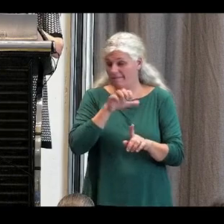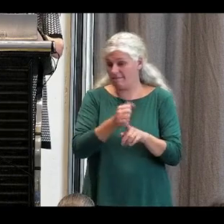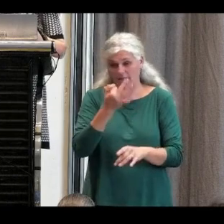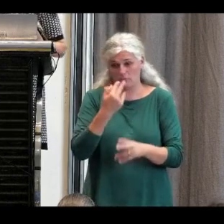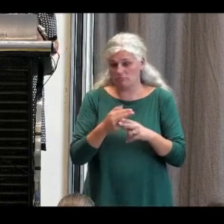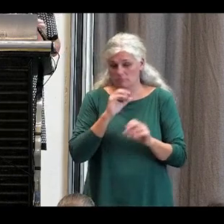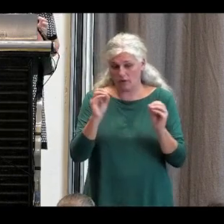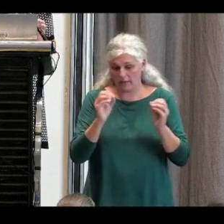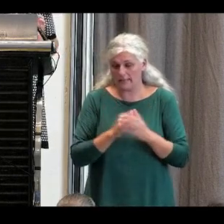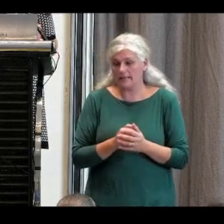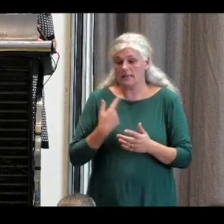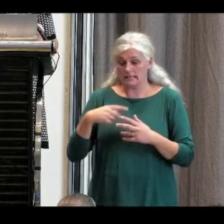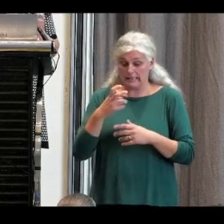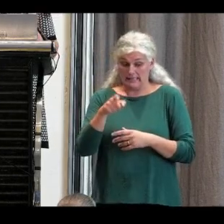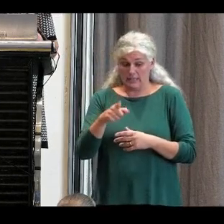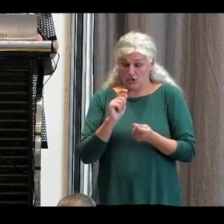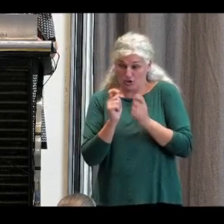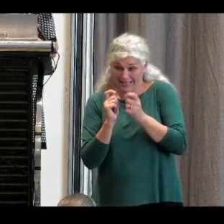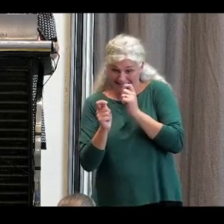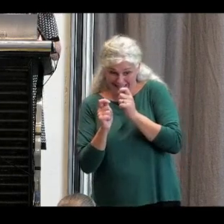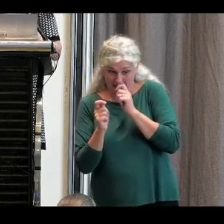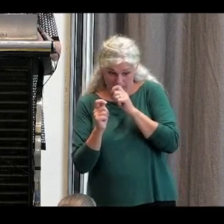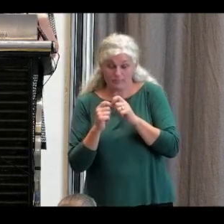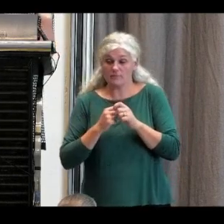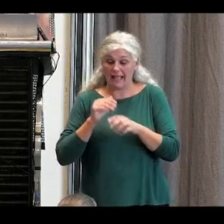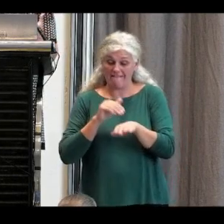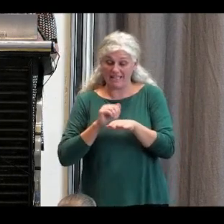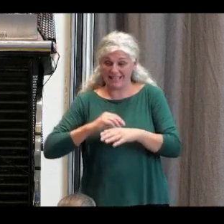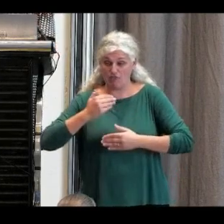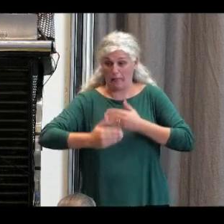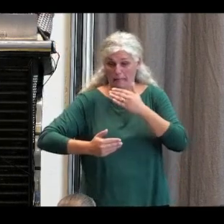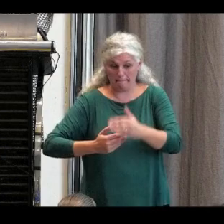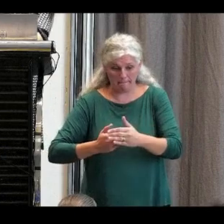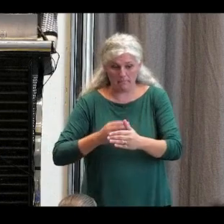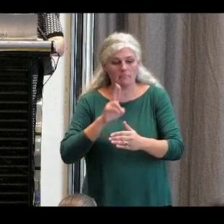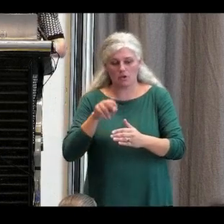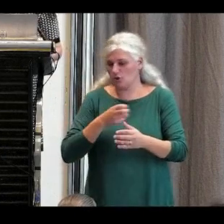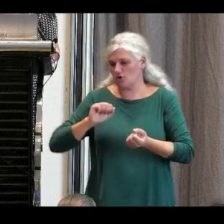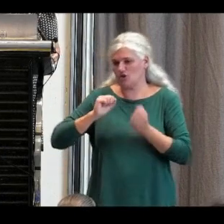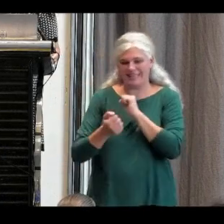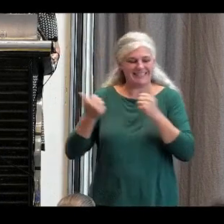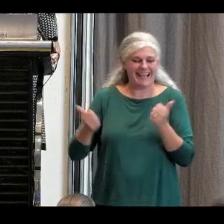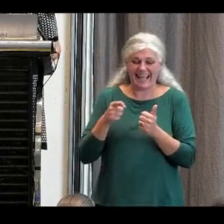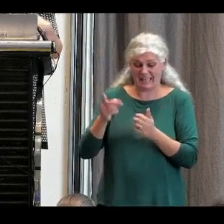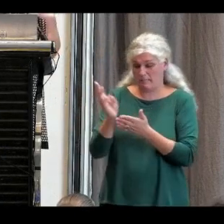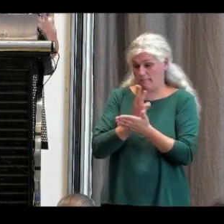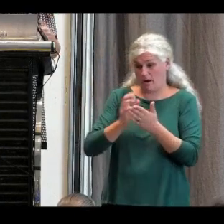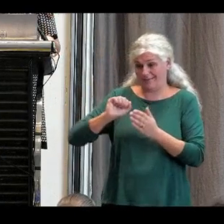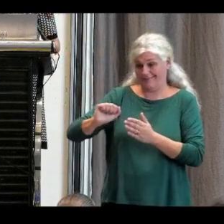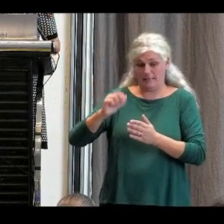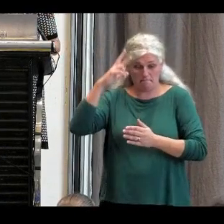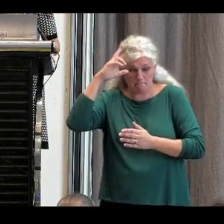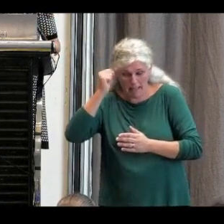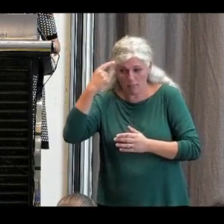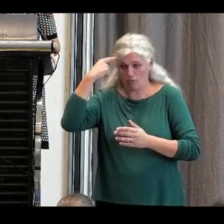this mild change in the circadian rhythm was not able to change any aspect of